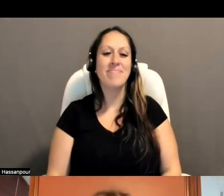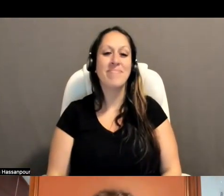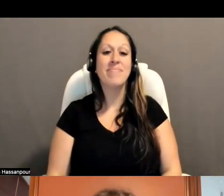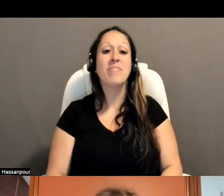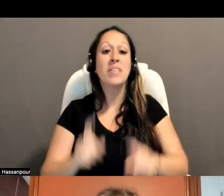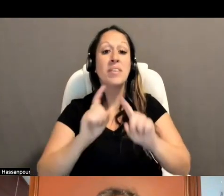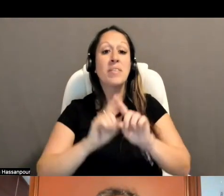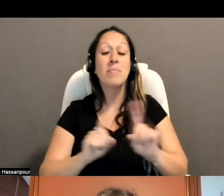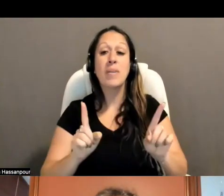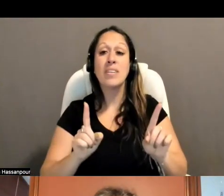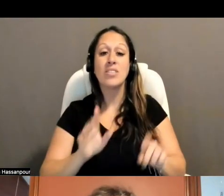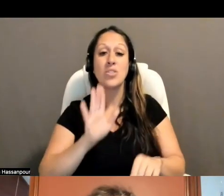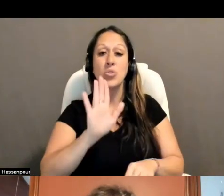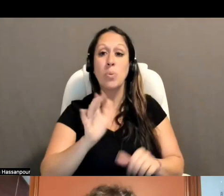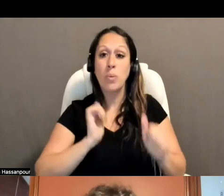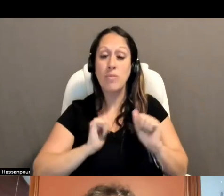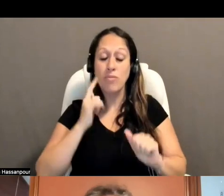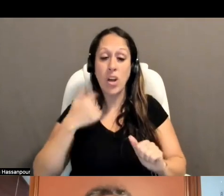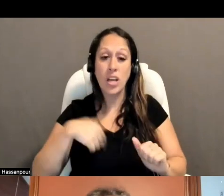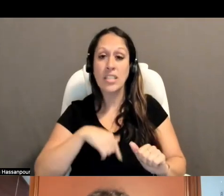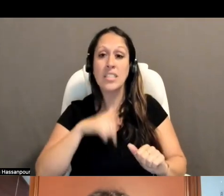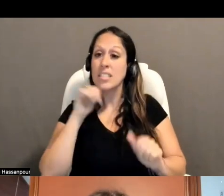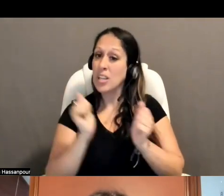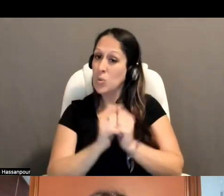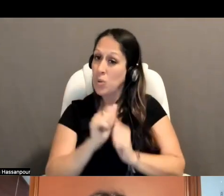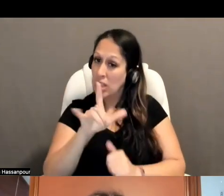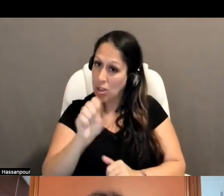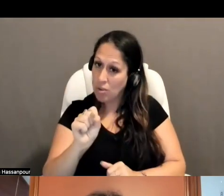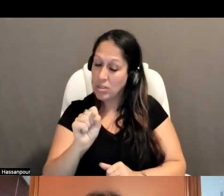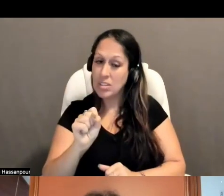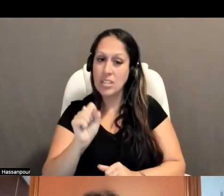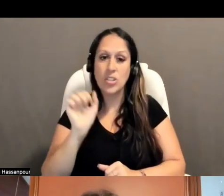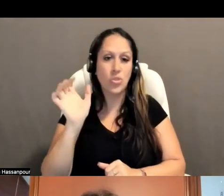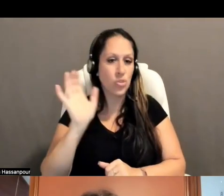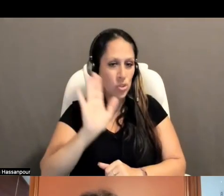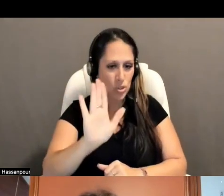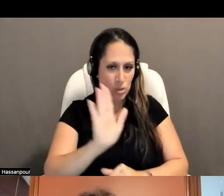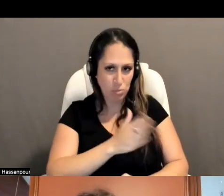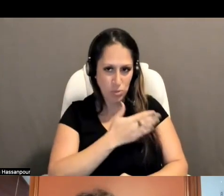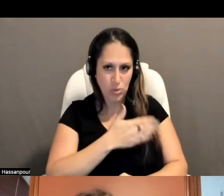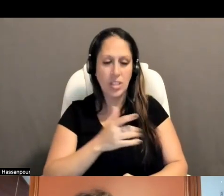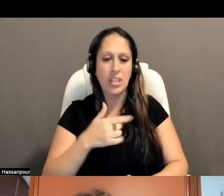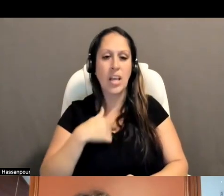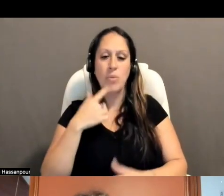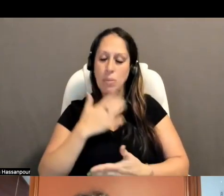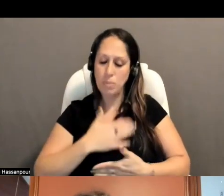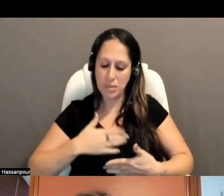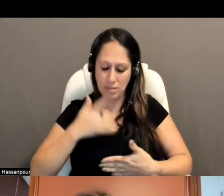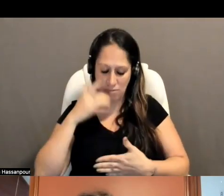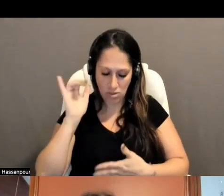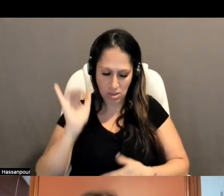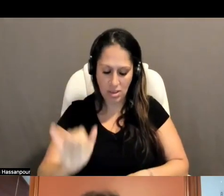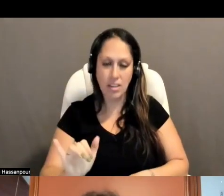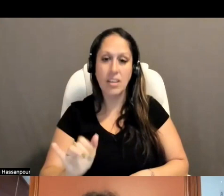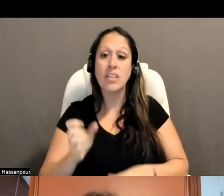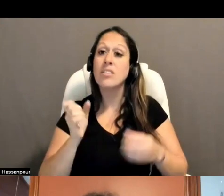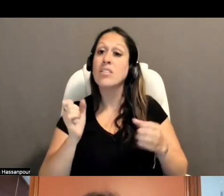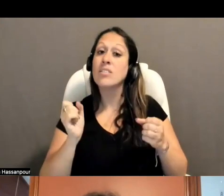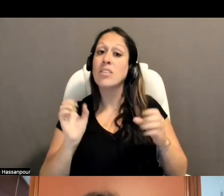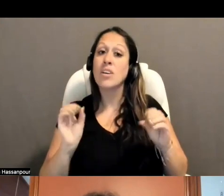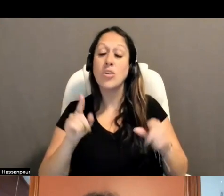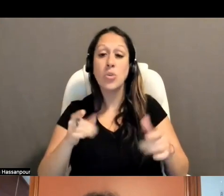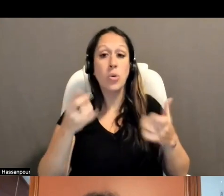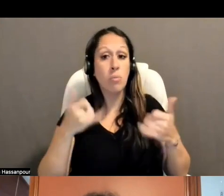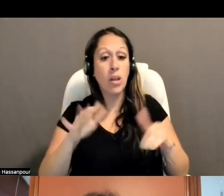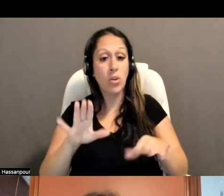But actually, your performance for us is not with Lois. It's just all your music, which I'm very appreciative for. So you play